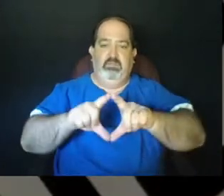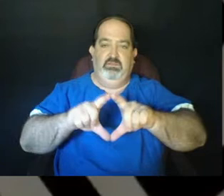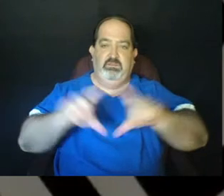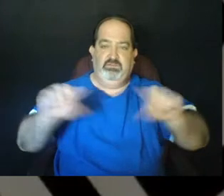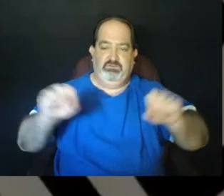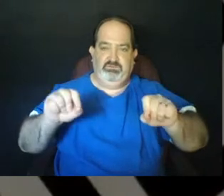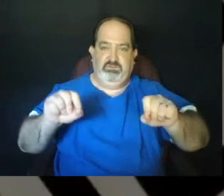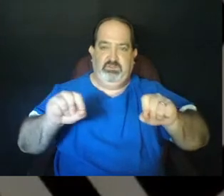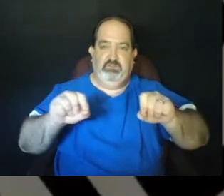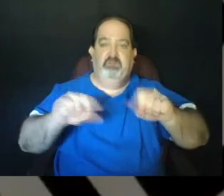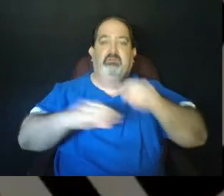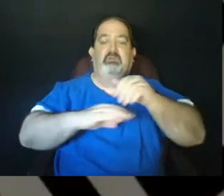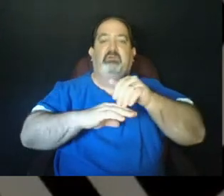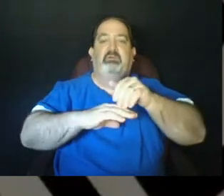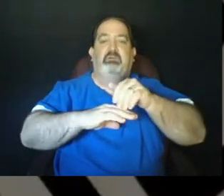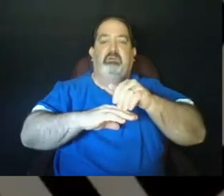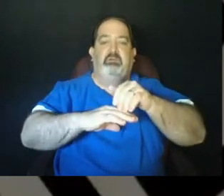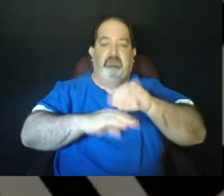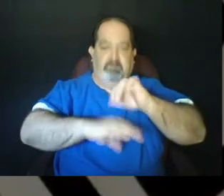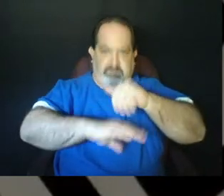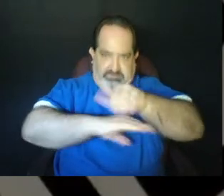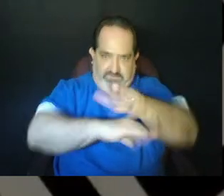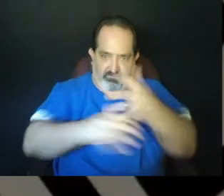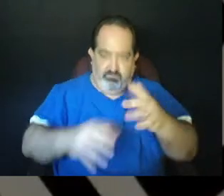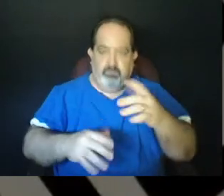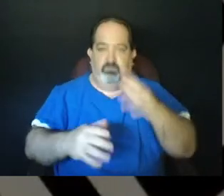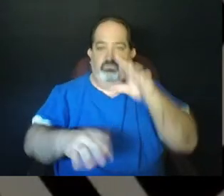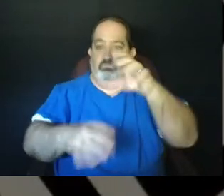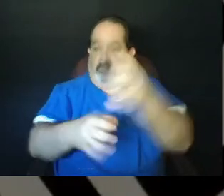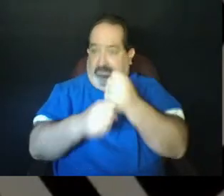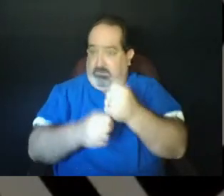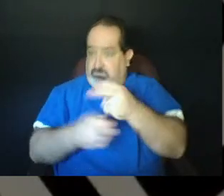and on its way to you and should be there very soon.